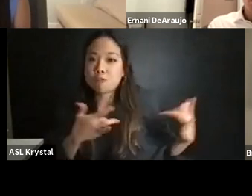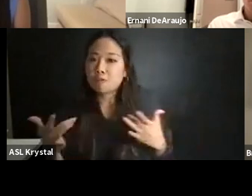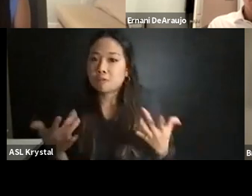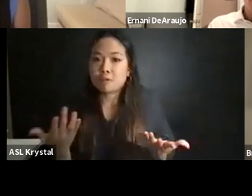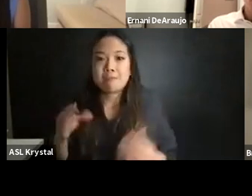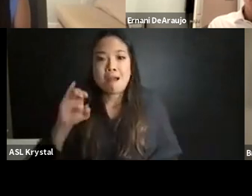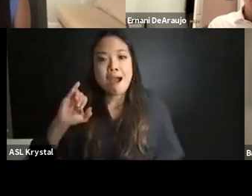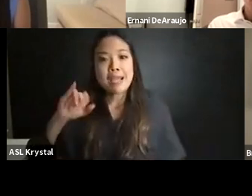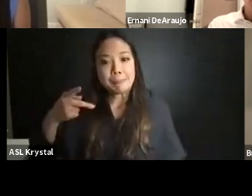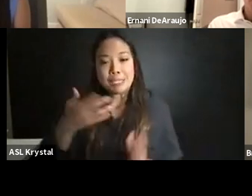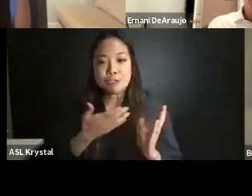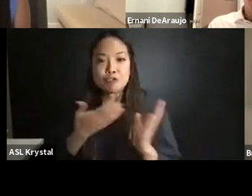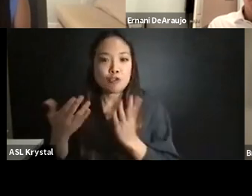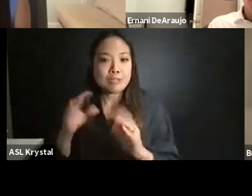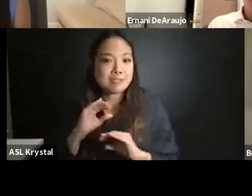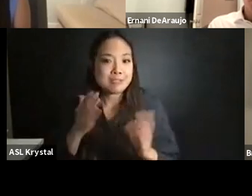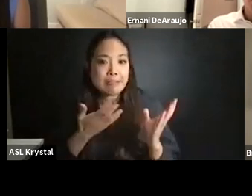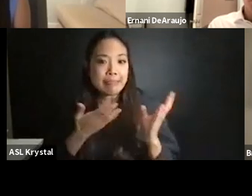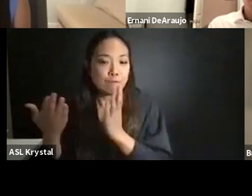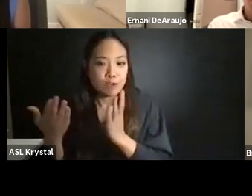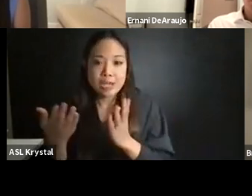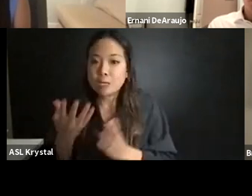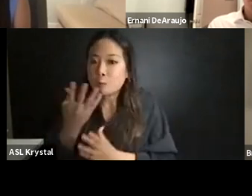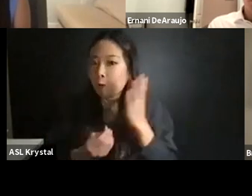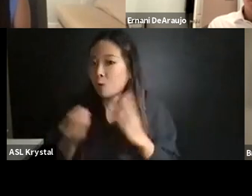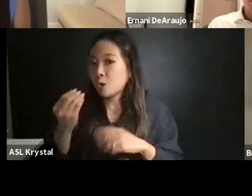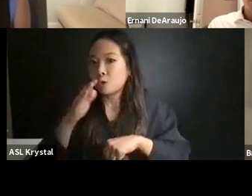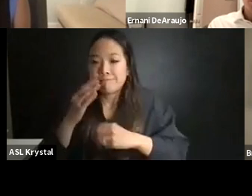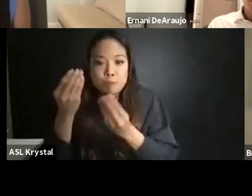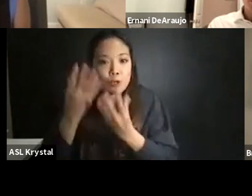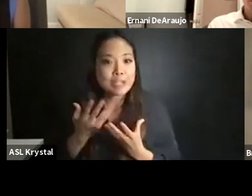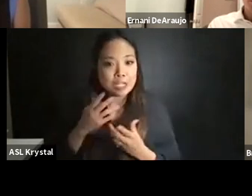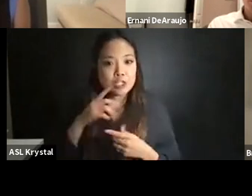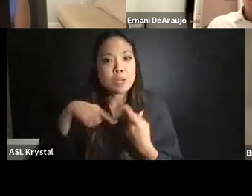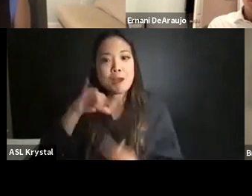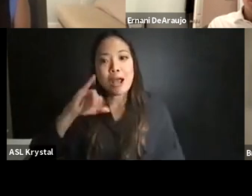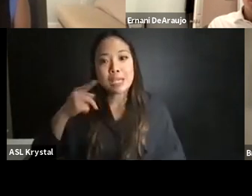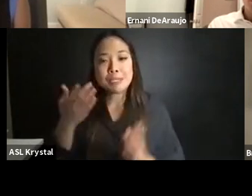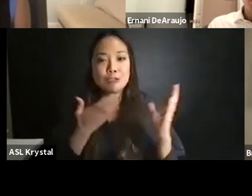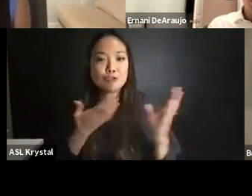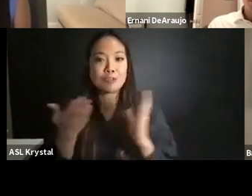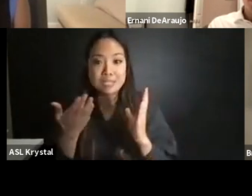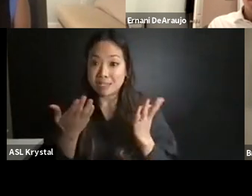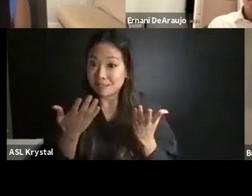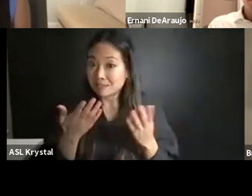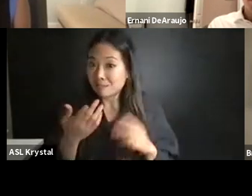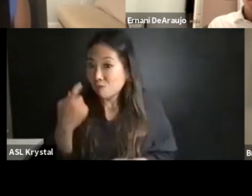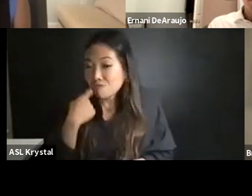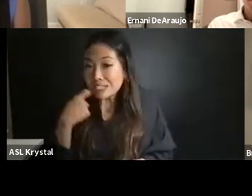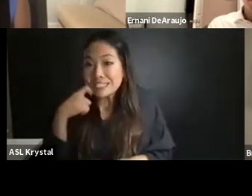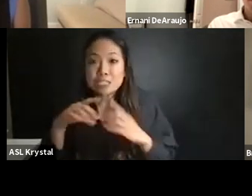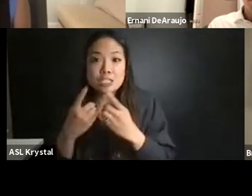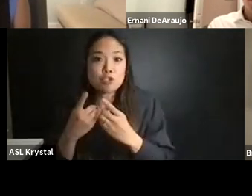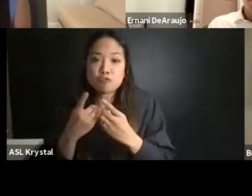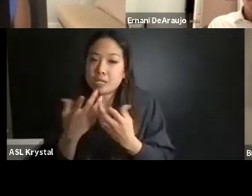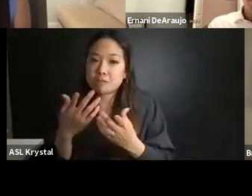delivery and lack of notification regarding iep services following the district's abrupt staffing changes two